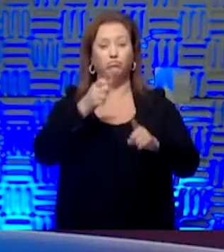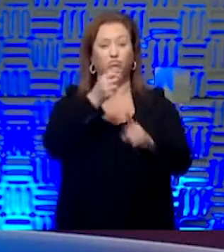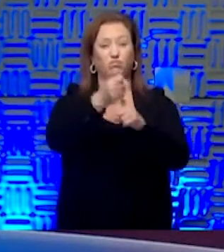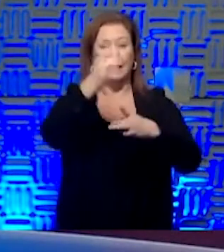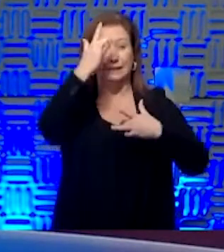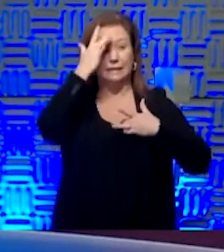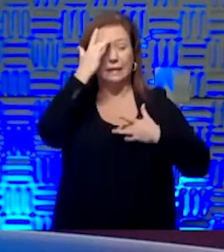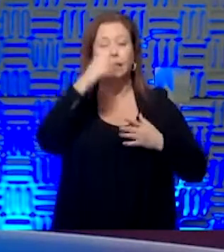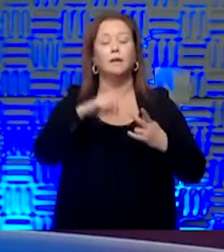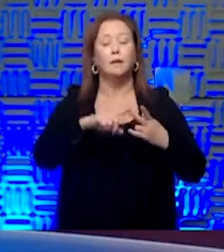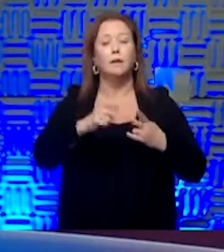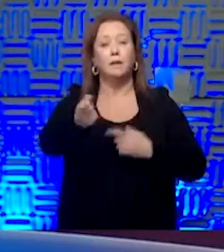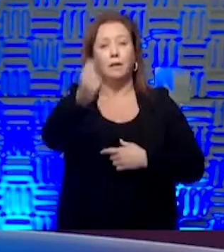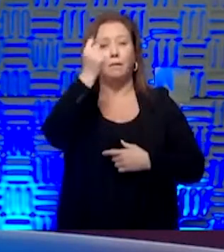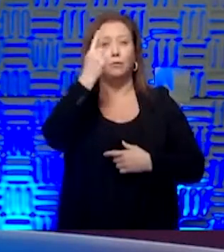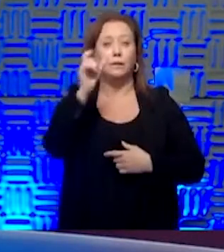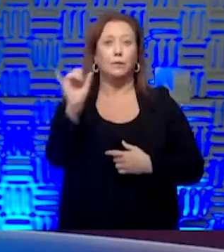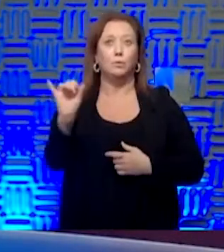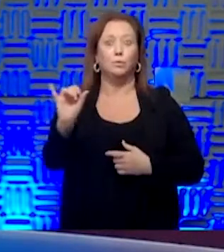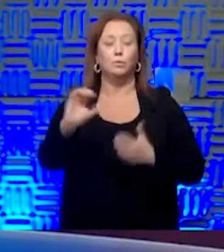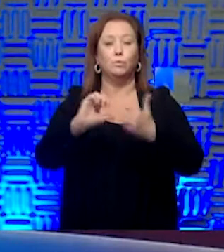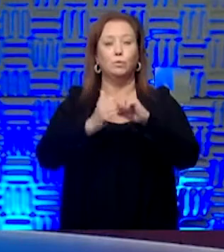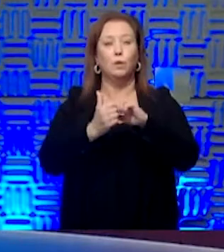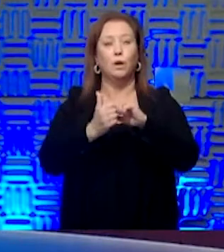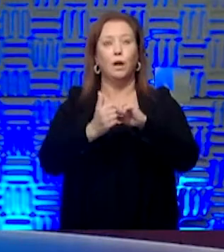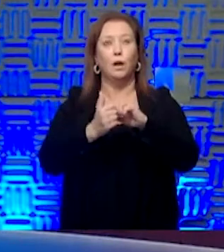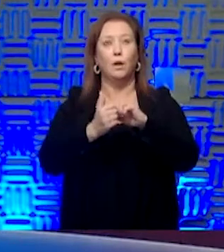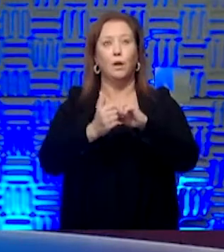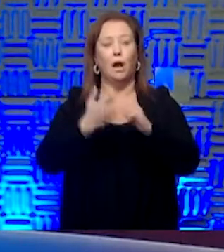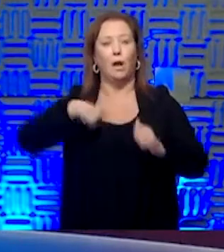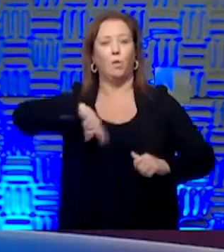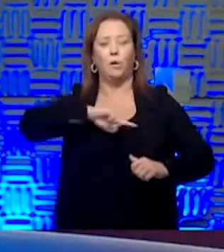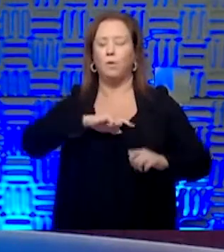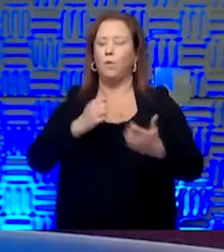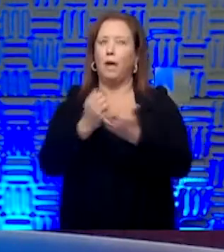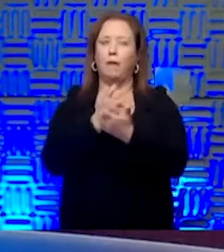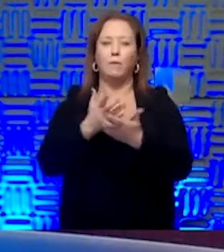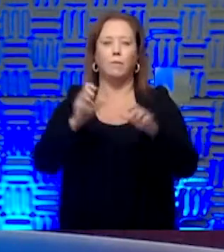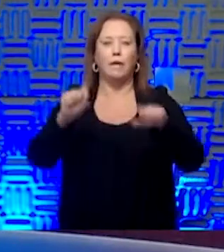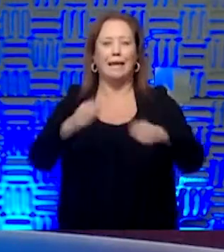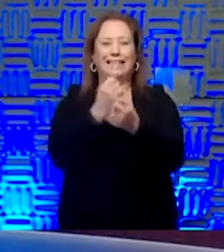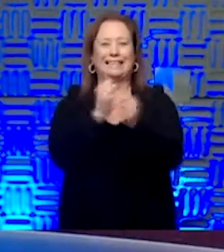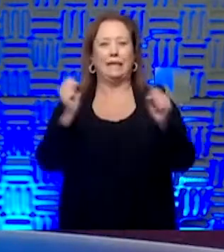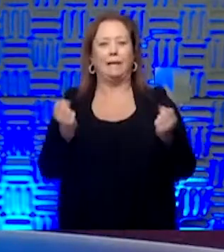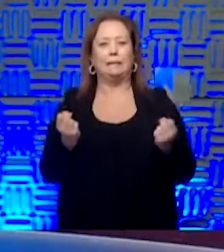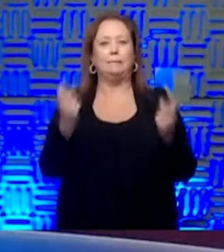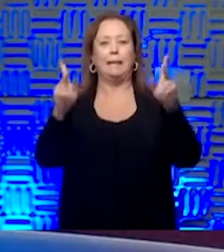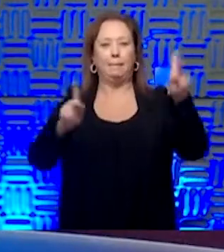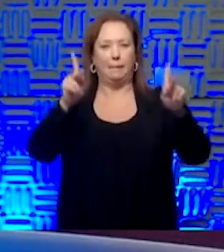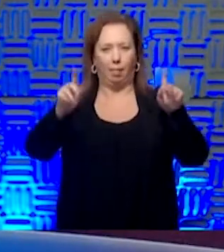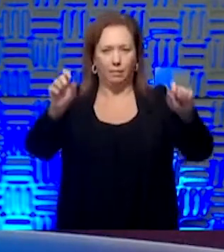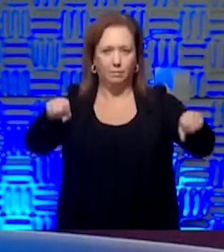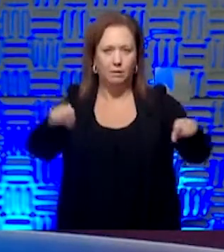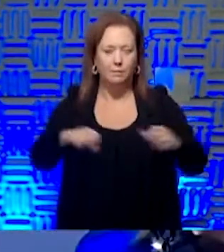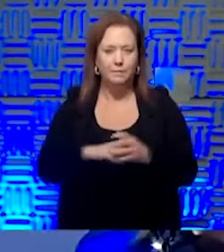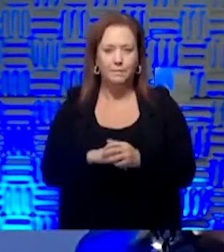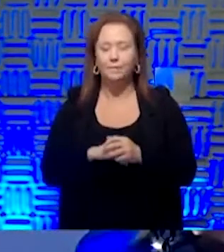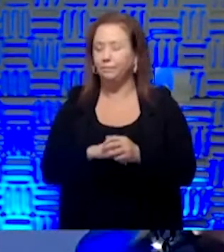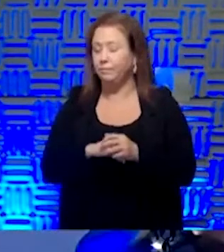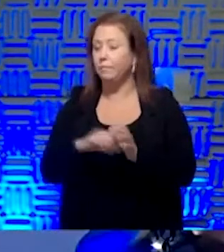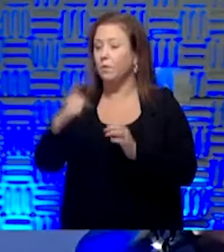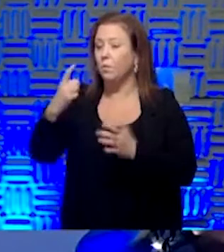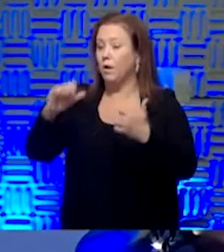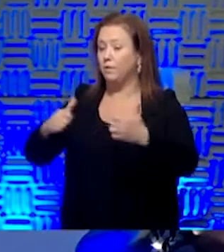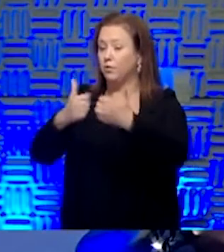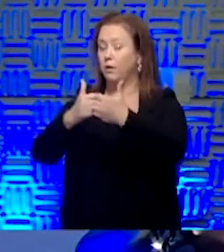and understand how do we do everything we can to save as many lives as possible. Yeah, and I know one of the challenges